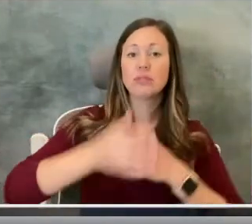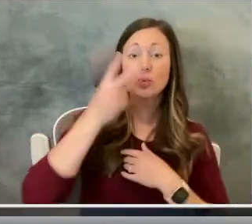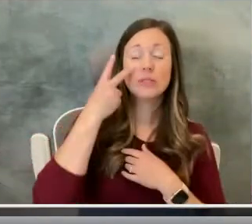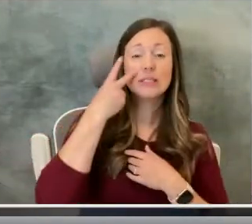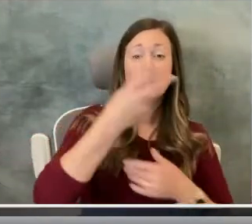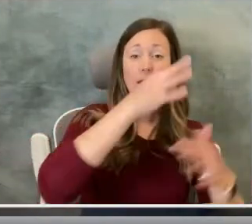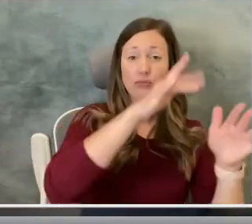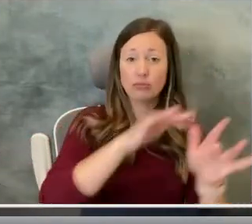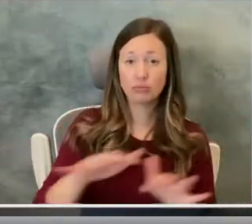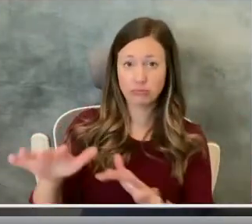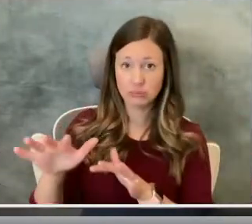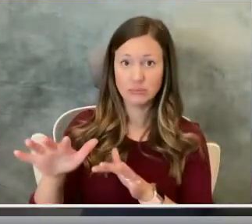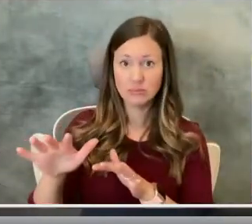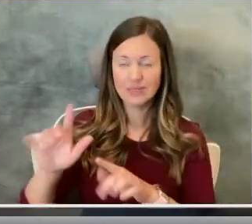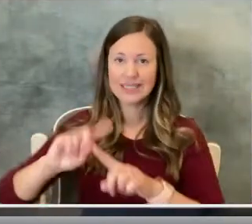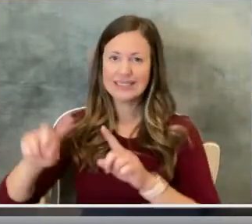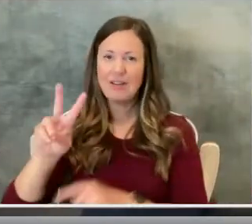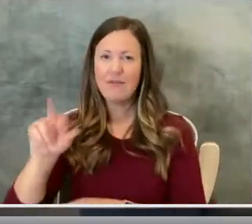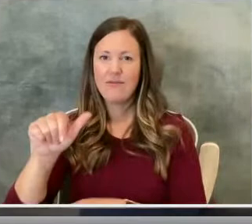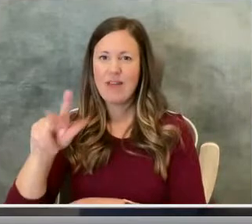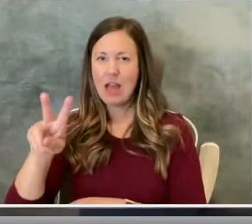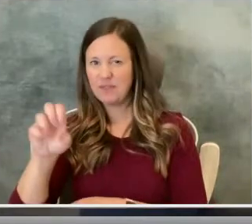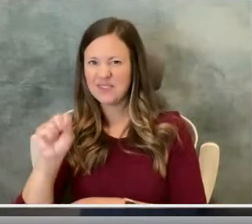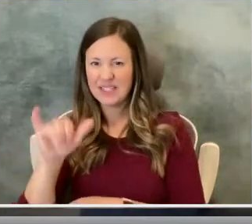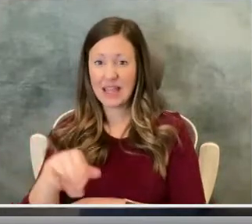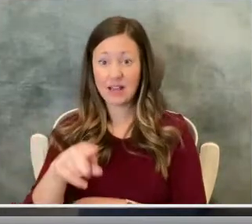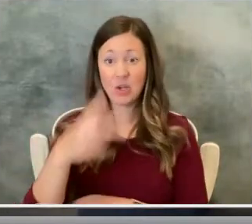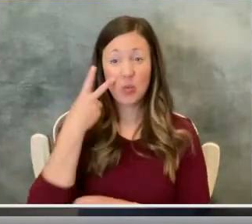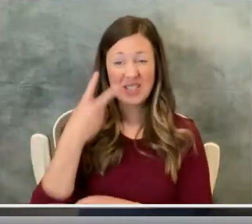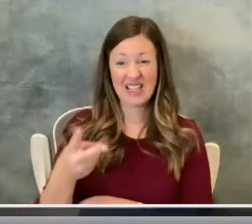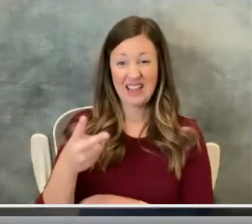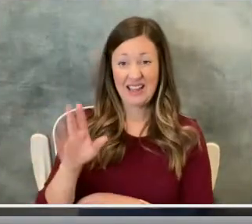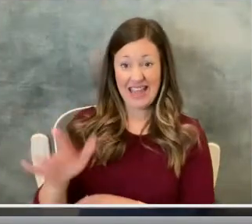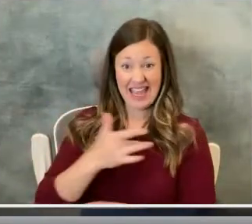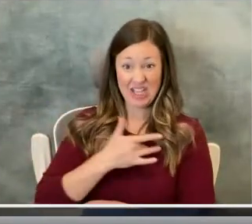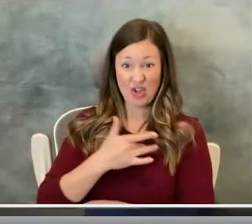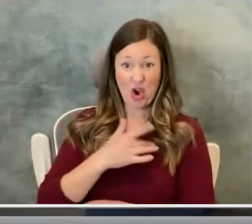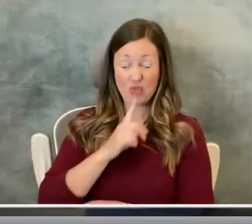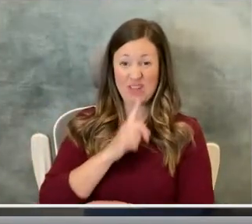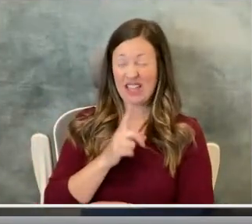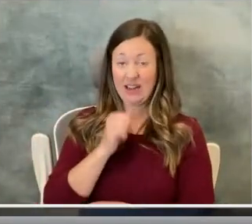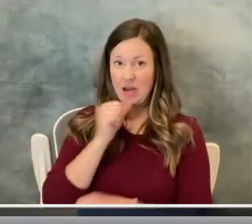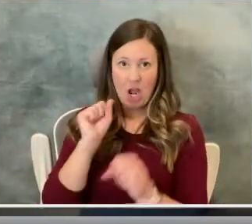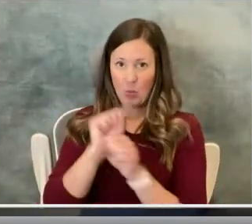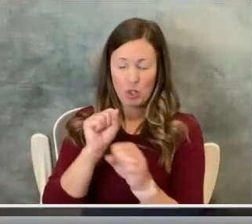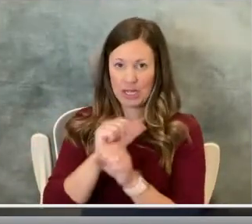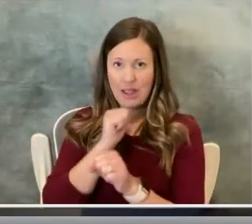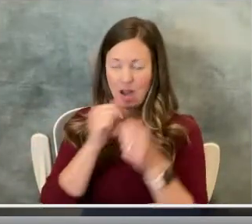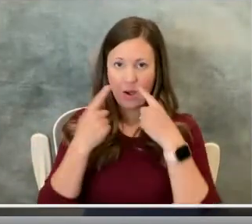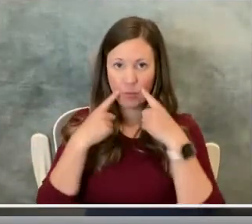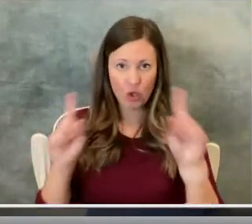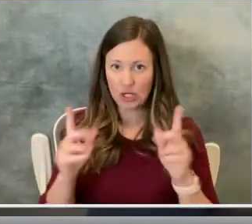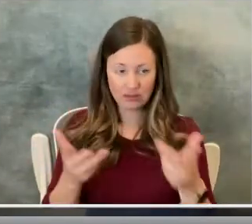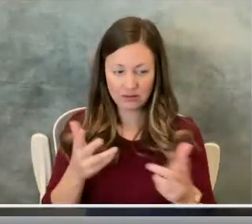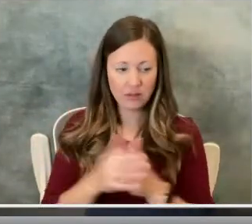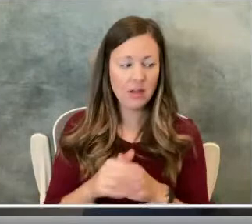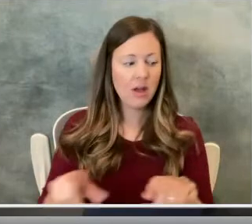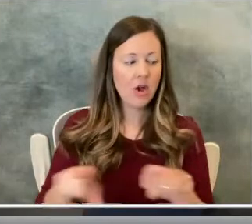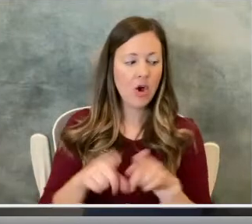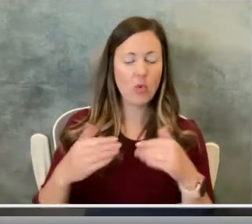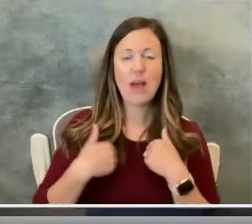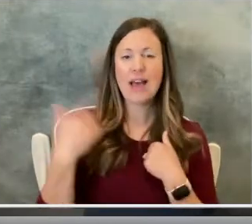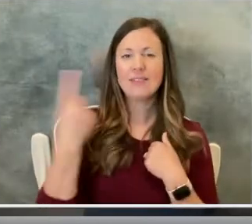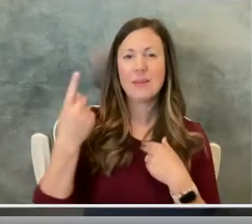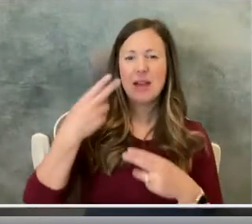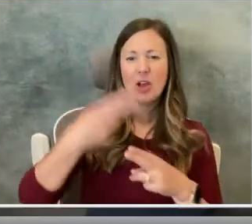different valves, and what you see is a heart that's basically not working. He also has, what we call an LV thrombus, which is when